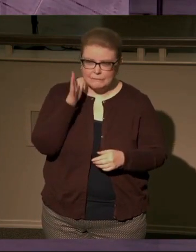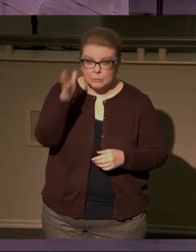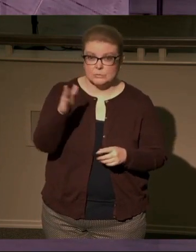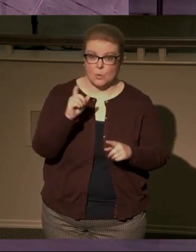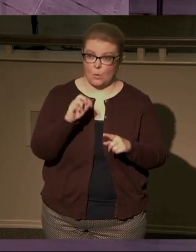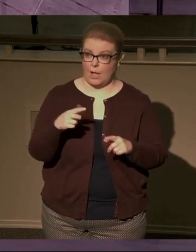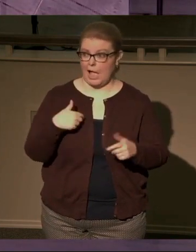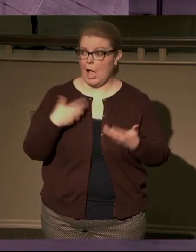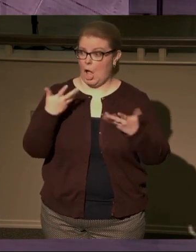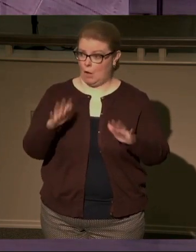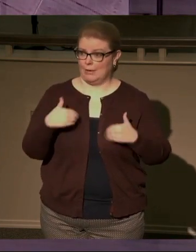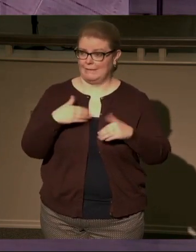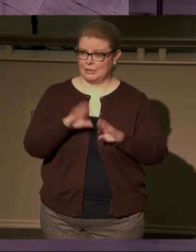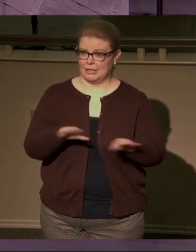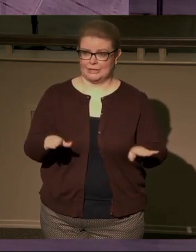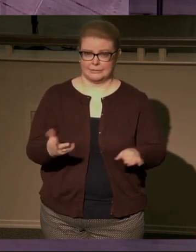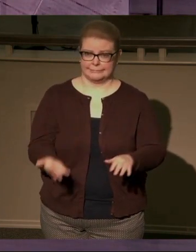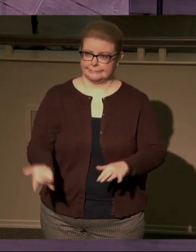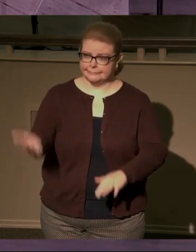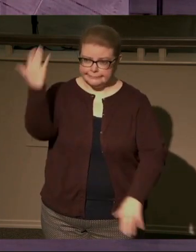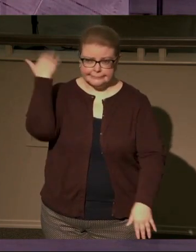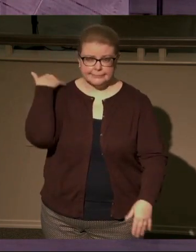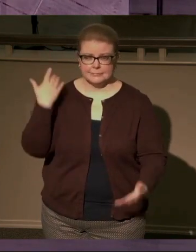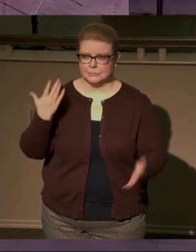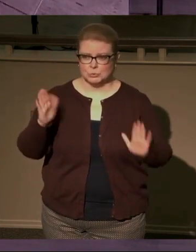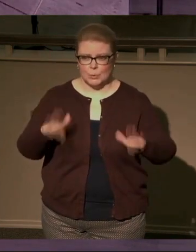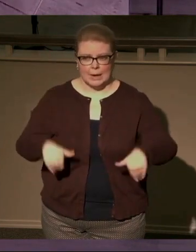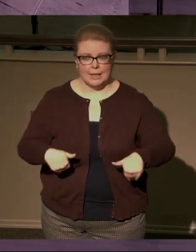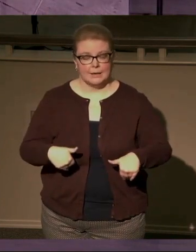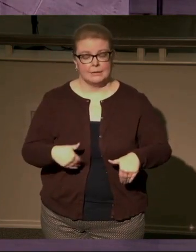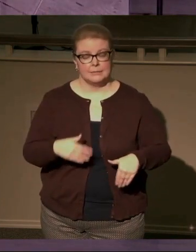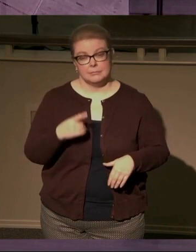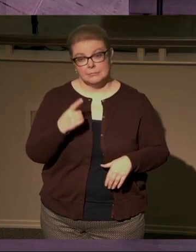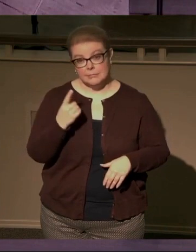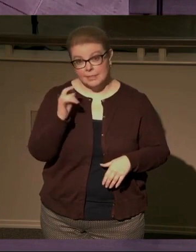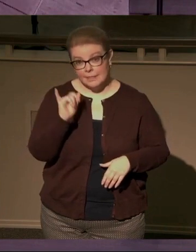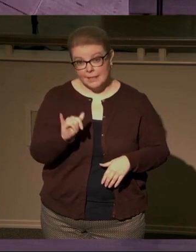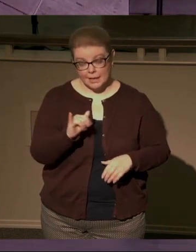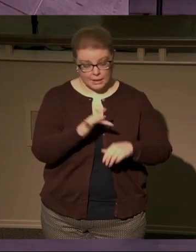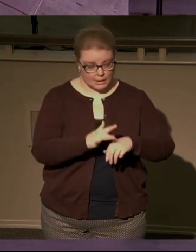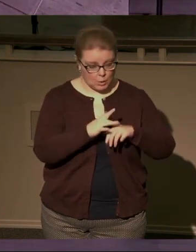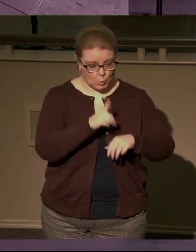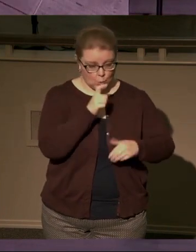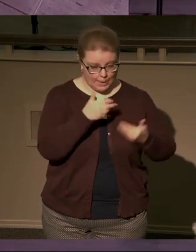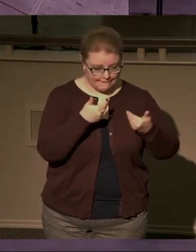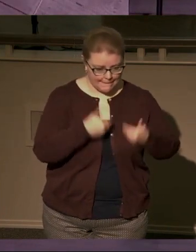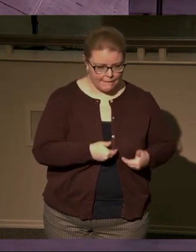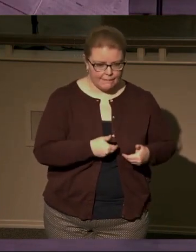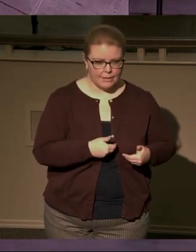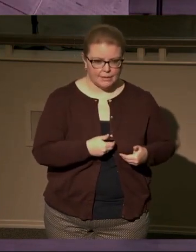kids. But listen, the who am I question is still on you.